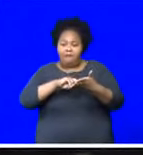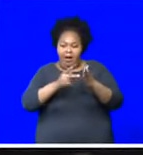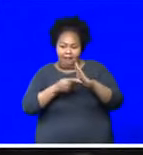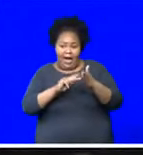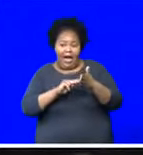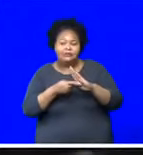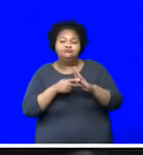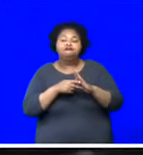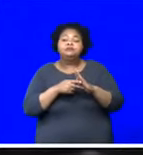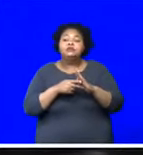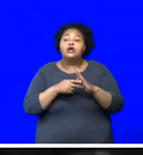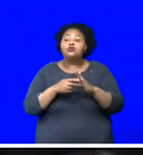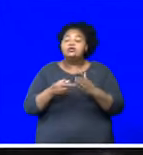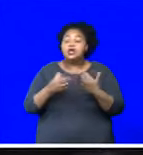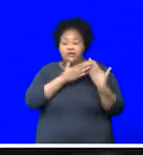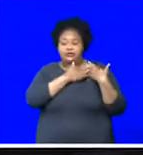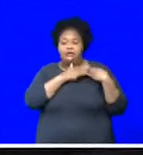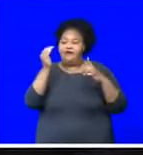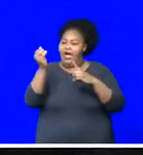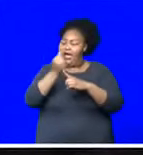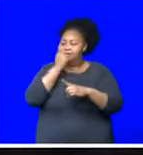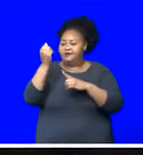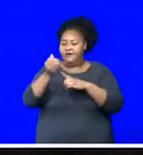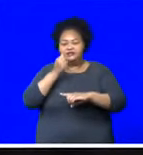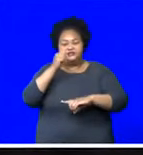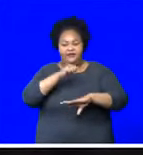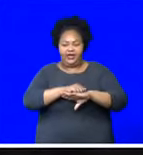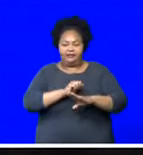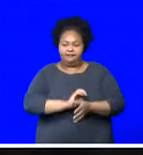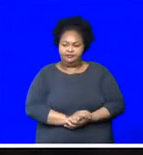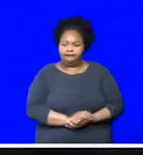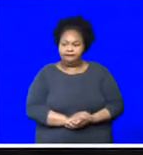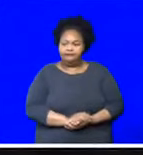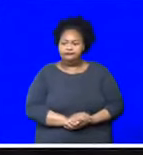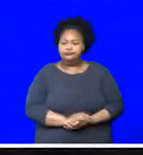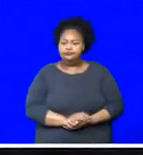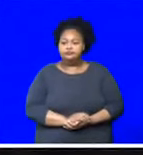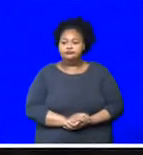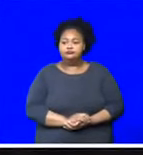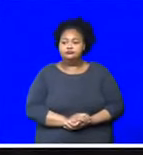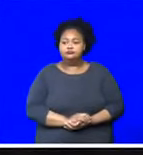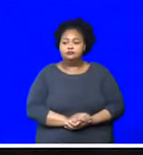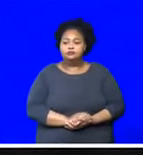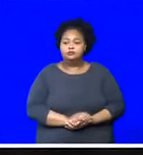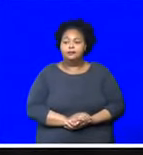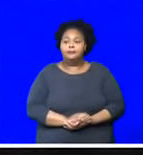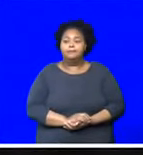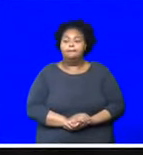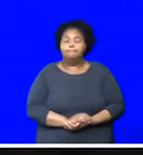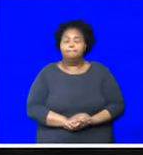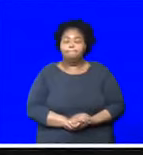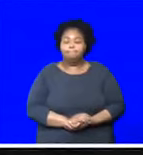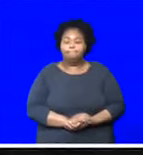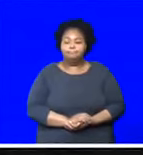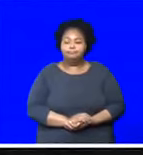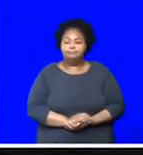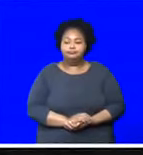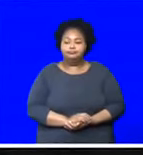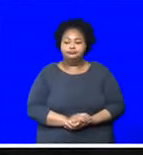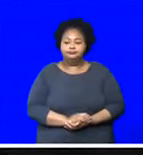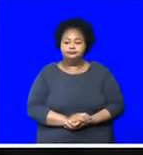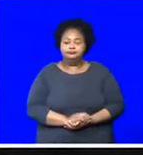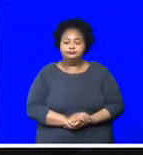Working in the framework of the decade pillars, surely great strides can be reached.